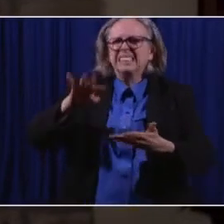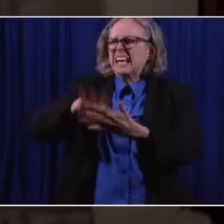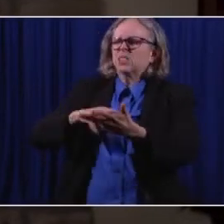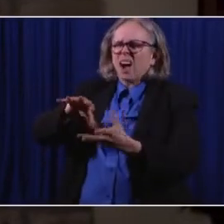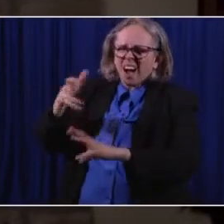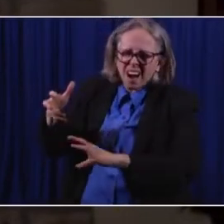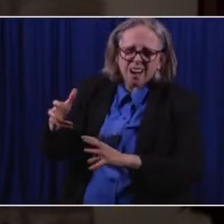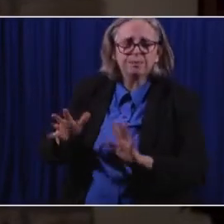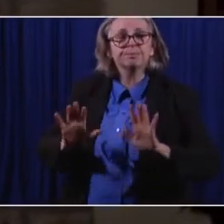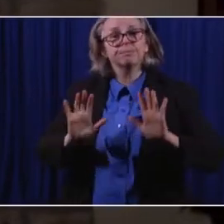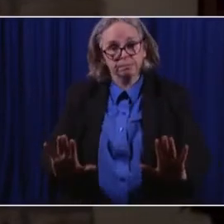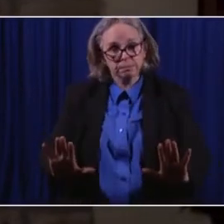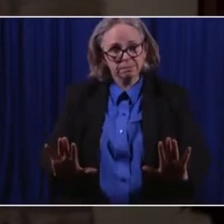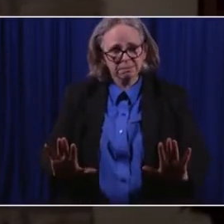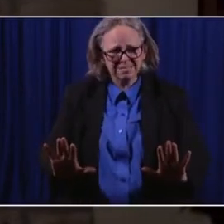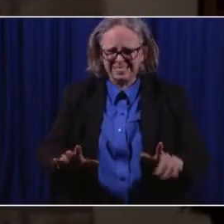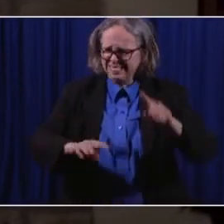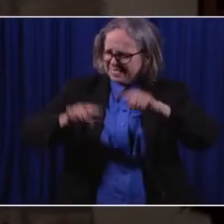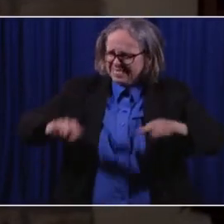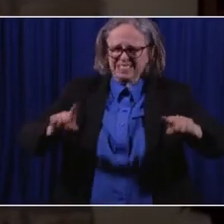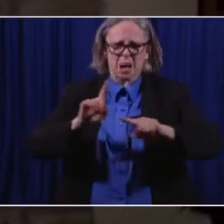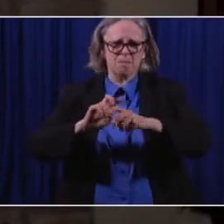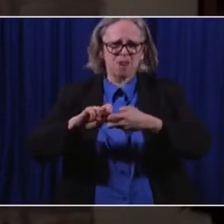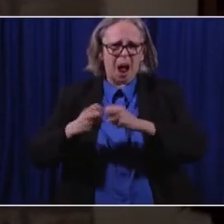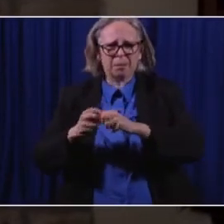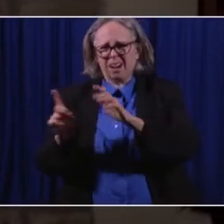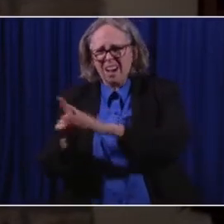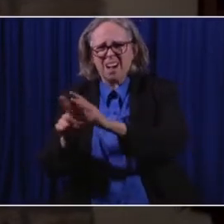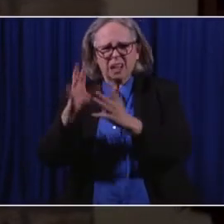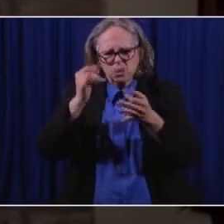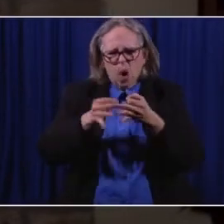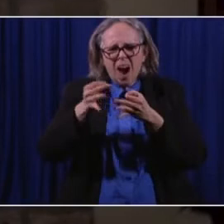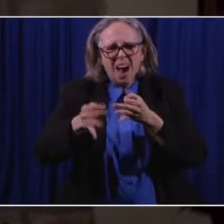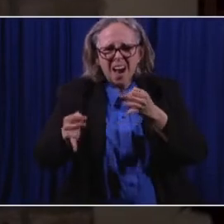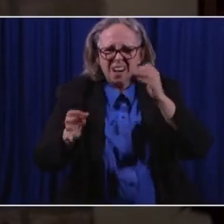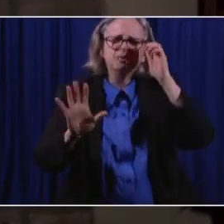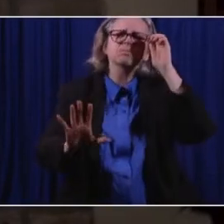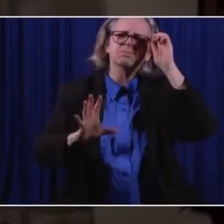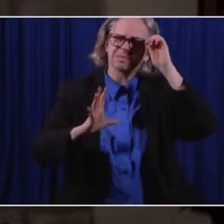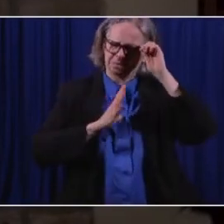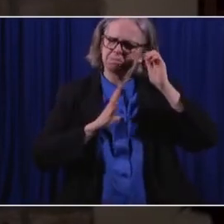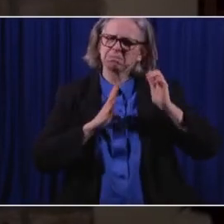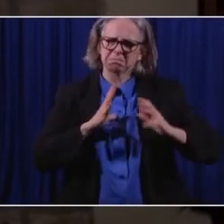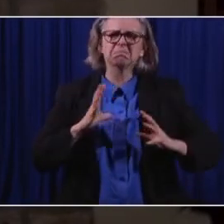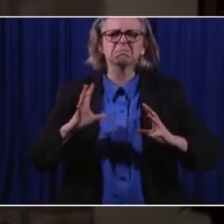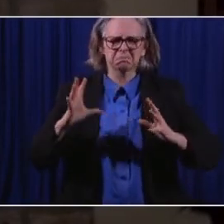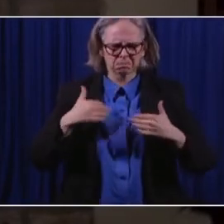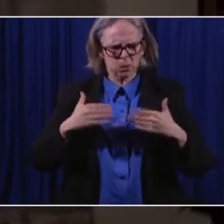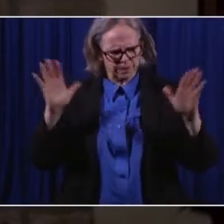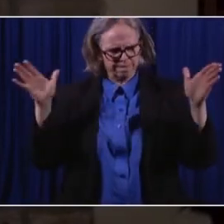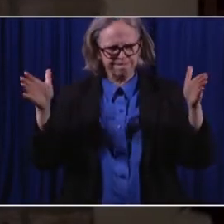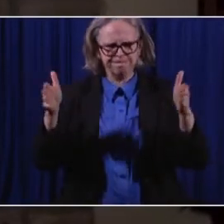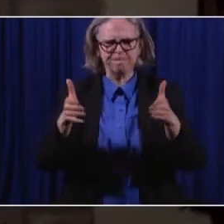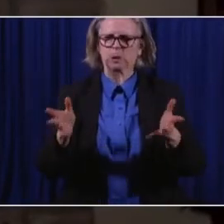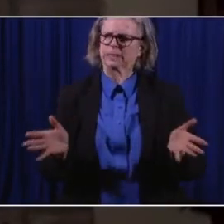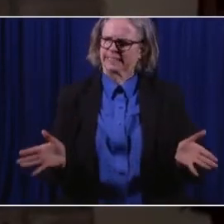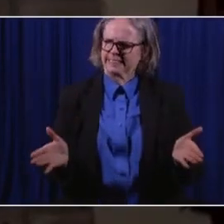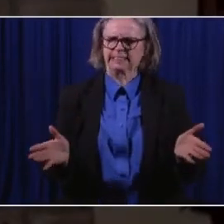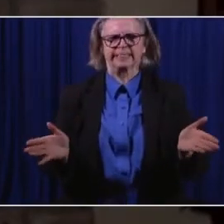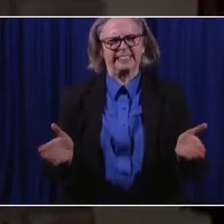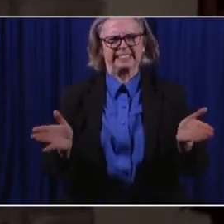are going on. And, you know, we're focused on it. We get it. And we